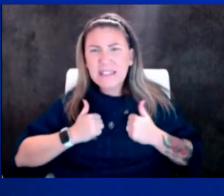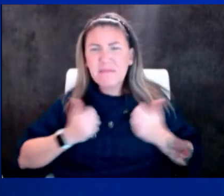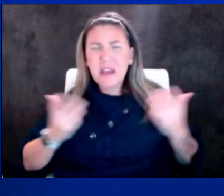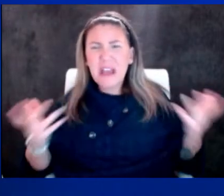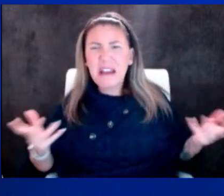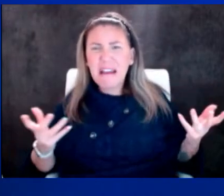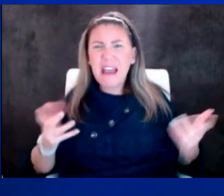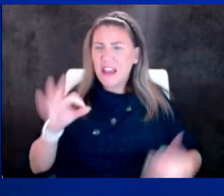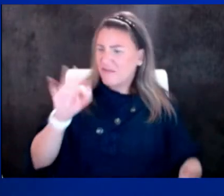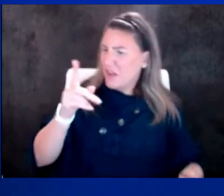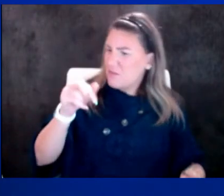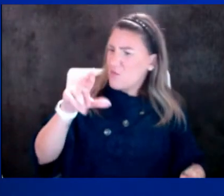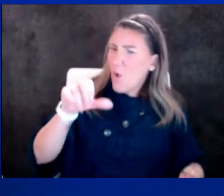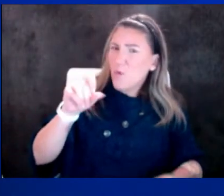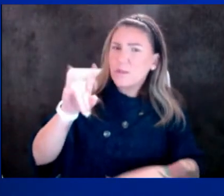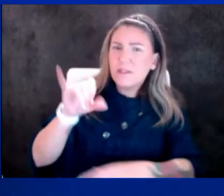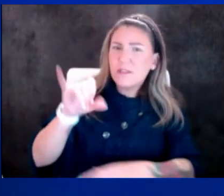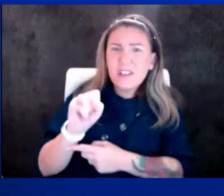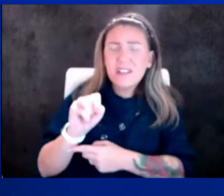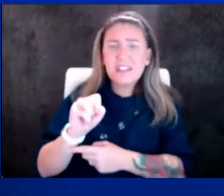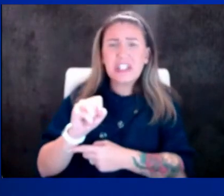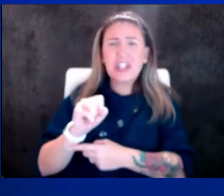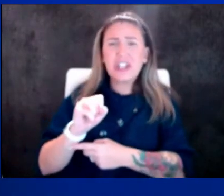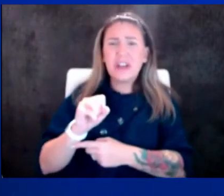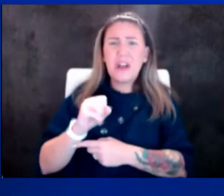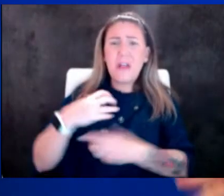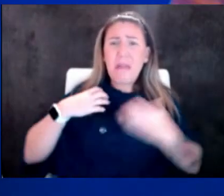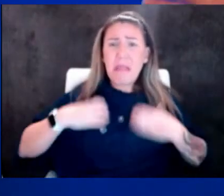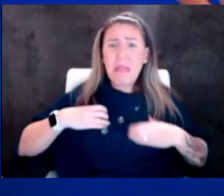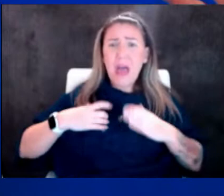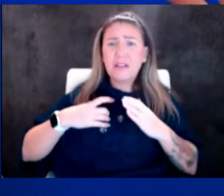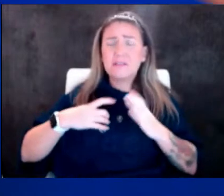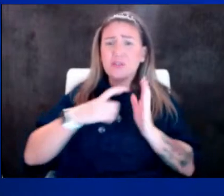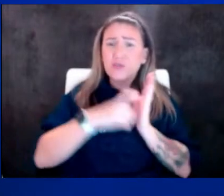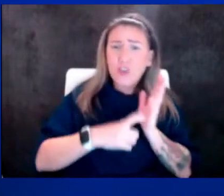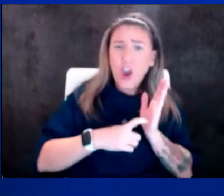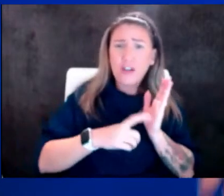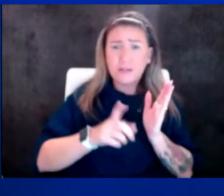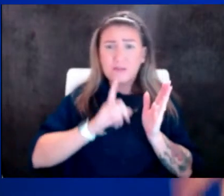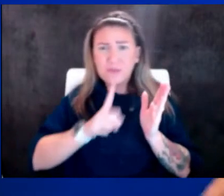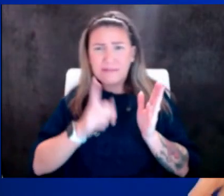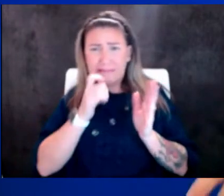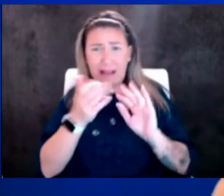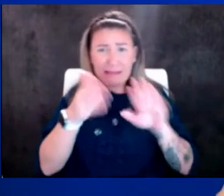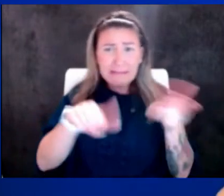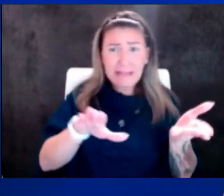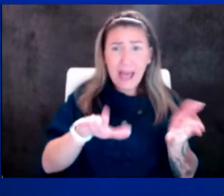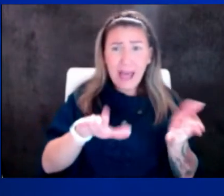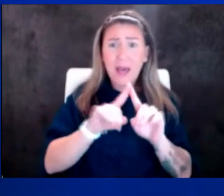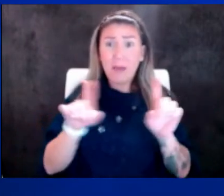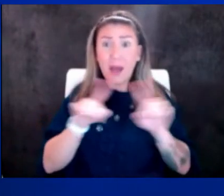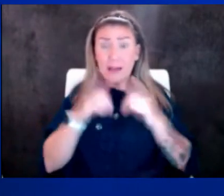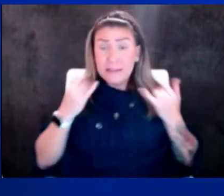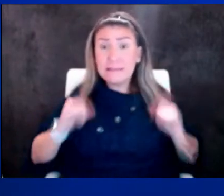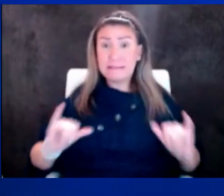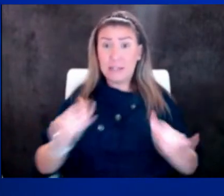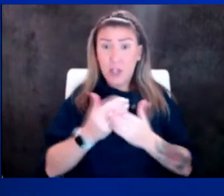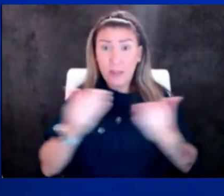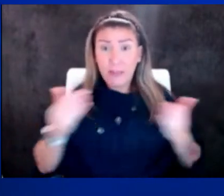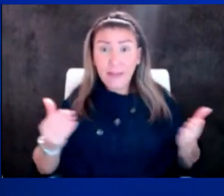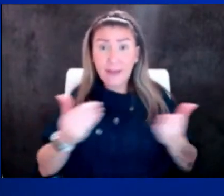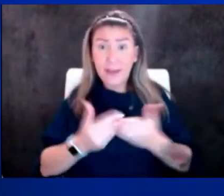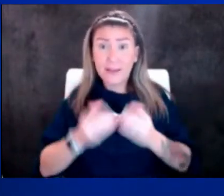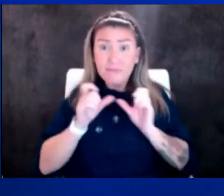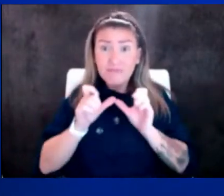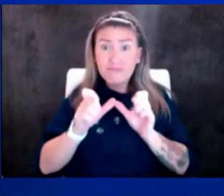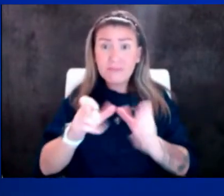and scarring. This is the real stuff. And so maybe you don't even die, but you still have the real stuff, and the real stuff is bad stuff. So why